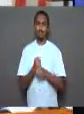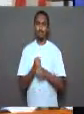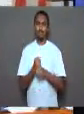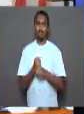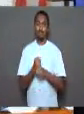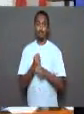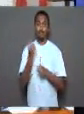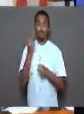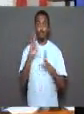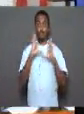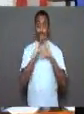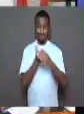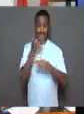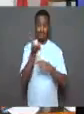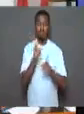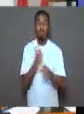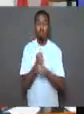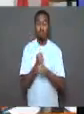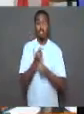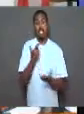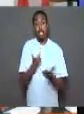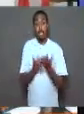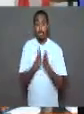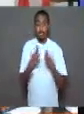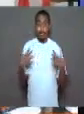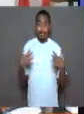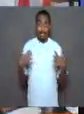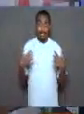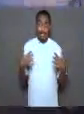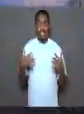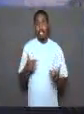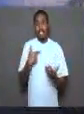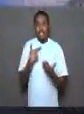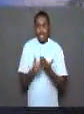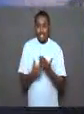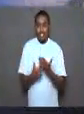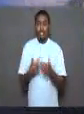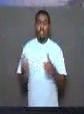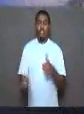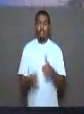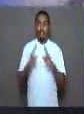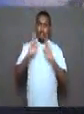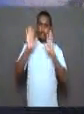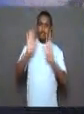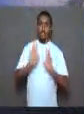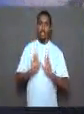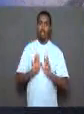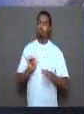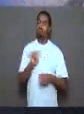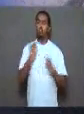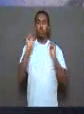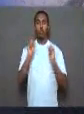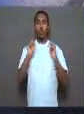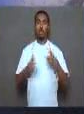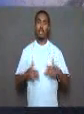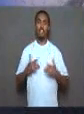after high school. Perhaps this makes you nervous. This is a very normal